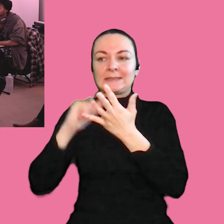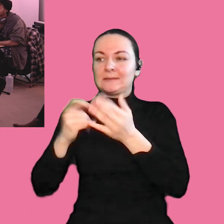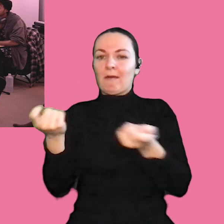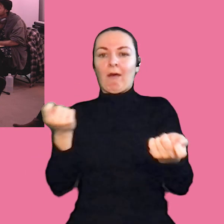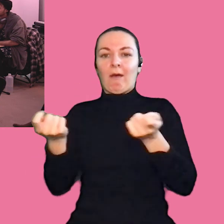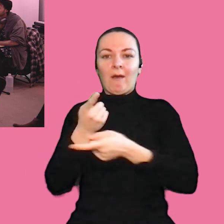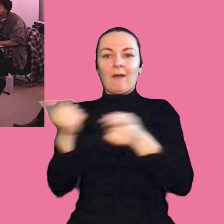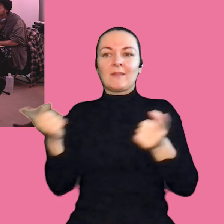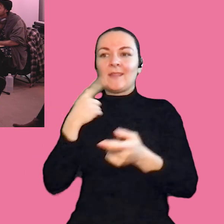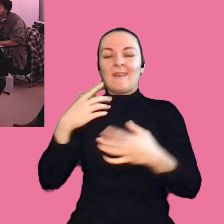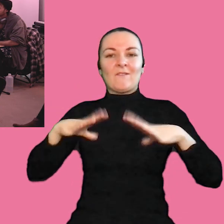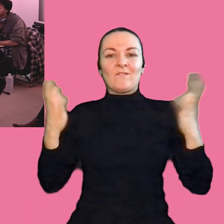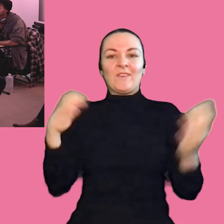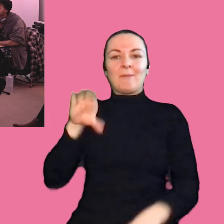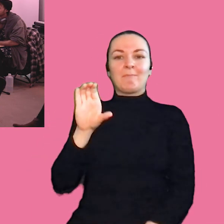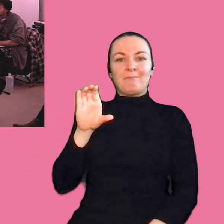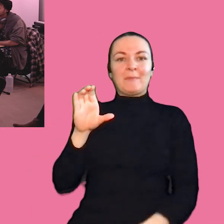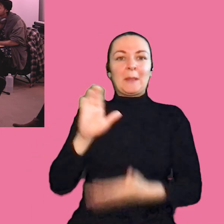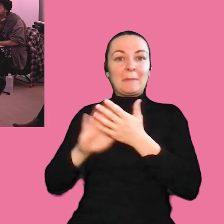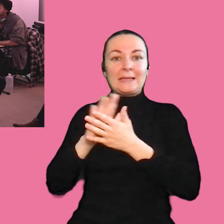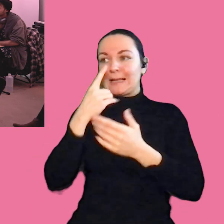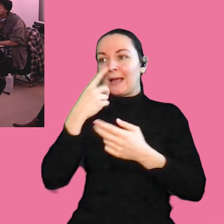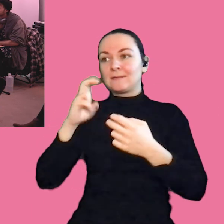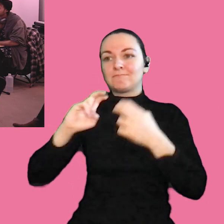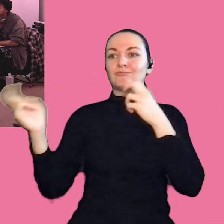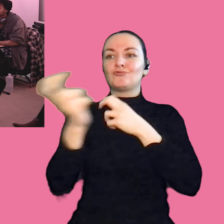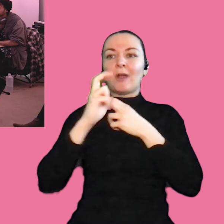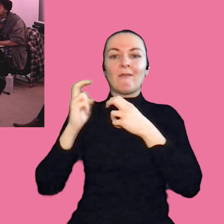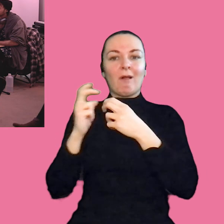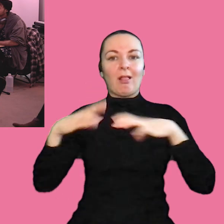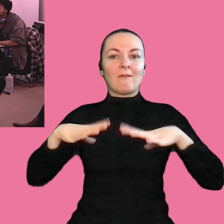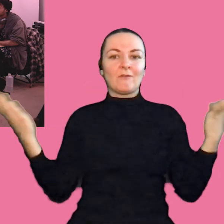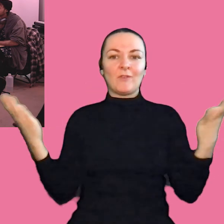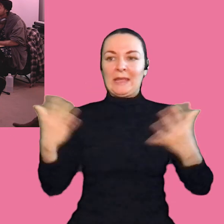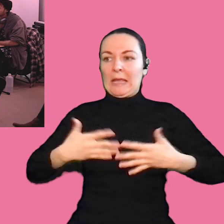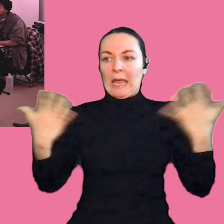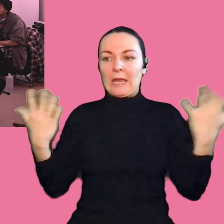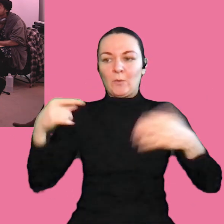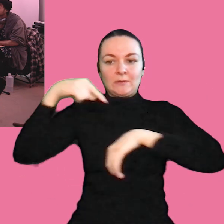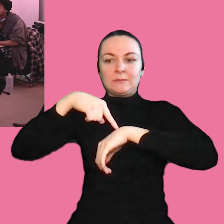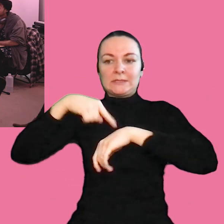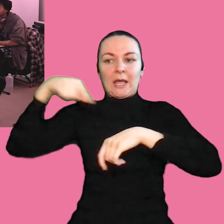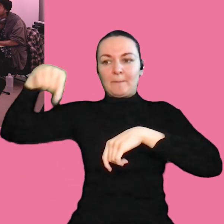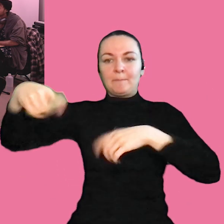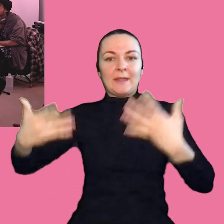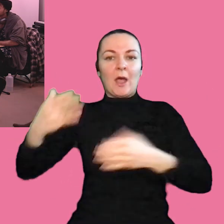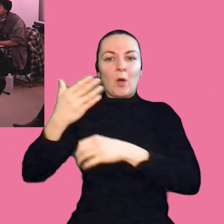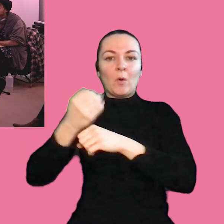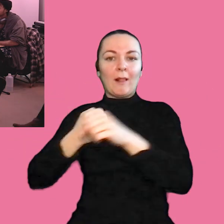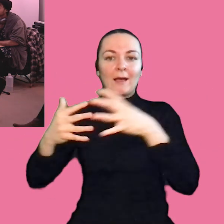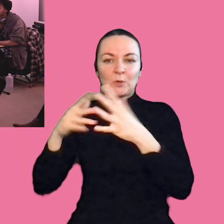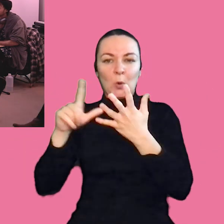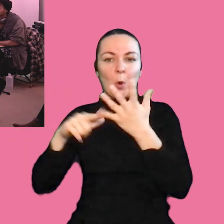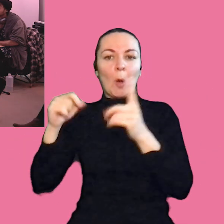travel passes, so they can travel on any mode of public transport for free during their time here. And this has quite